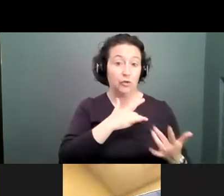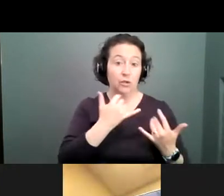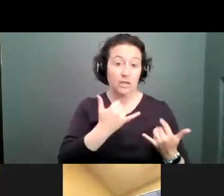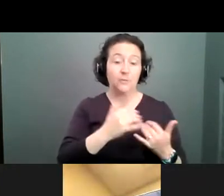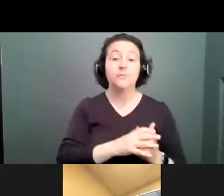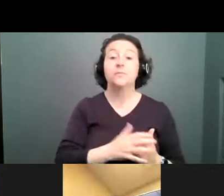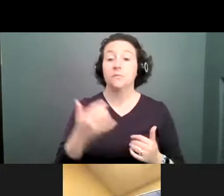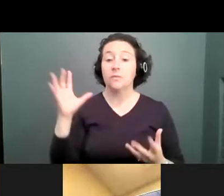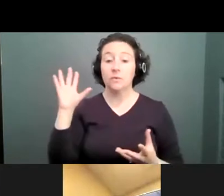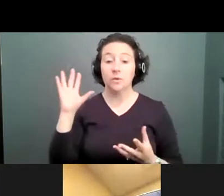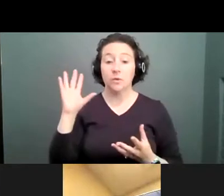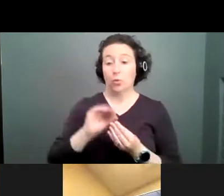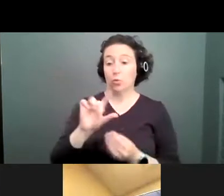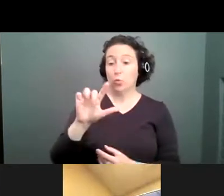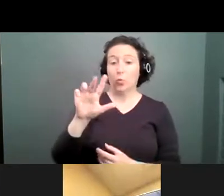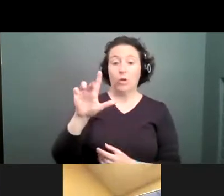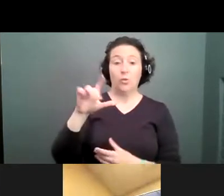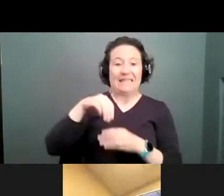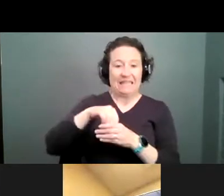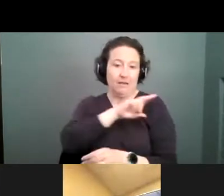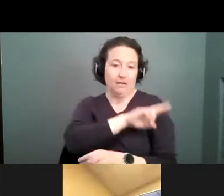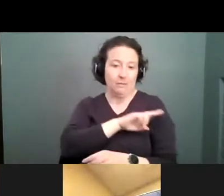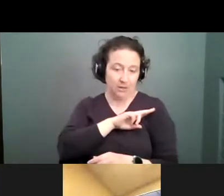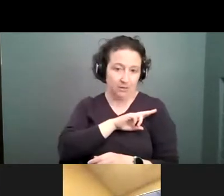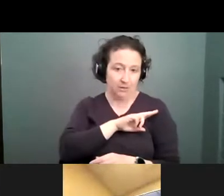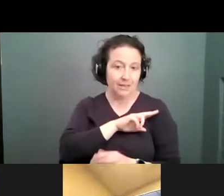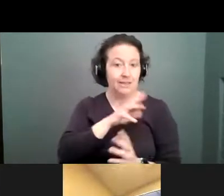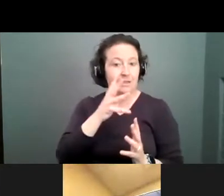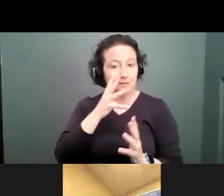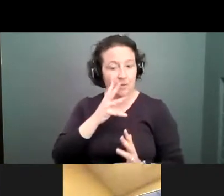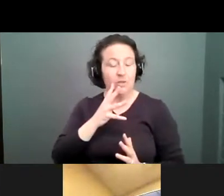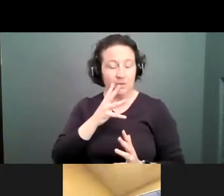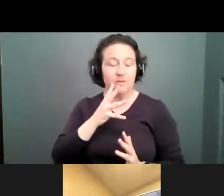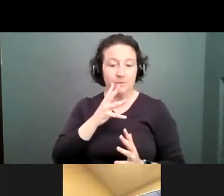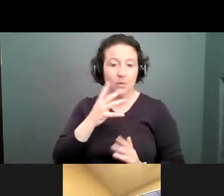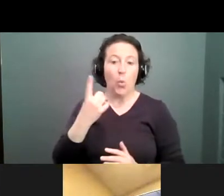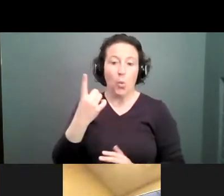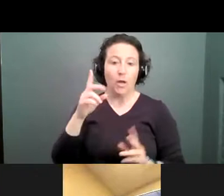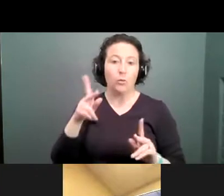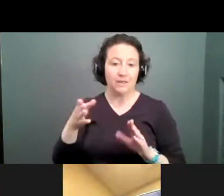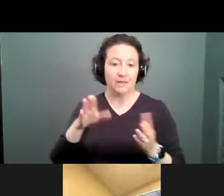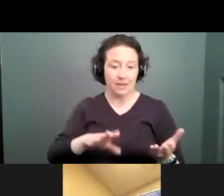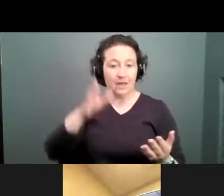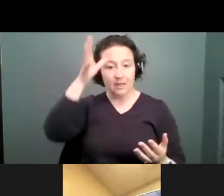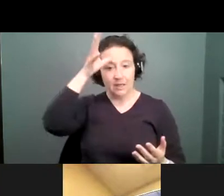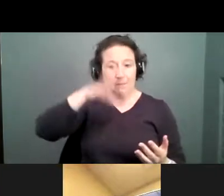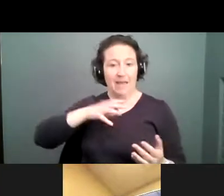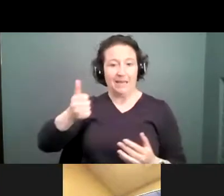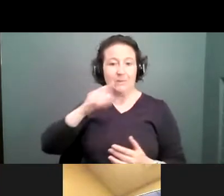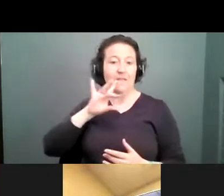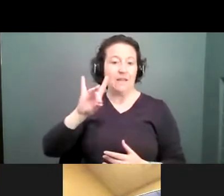have 23 in the hospital. And unfortunately, we have the 1 death of a man in his 80s who had